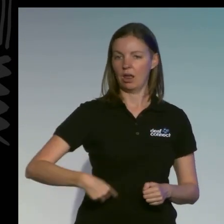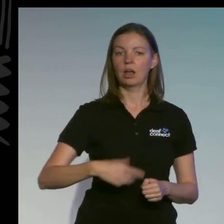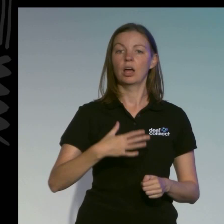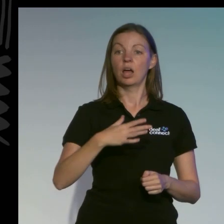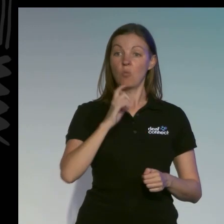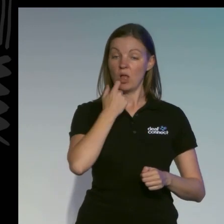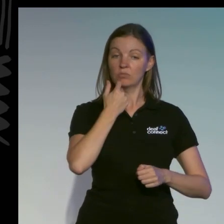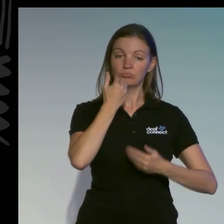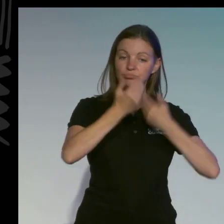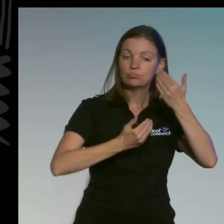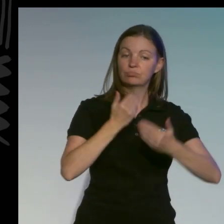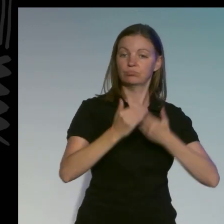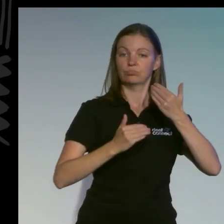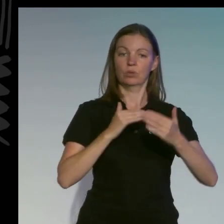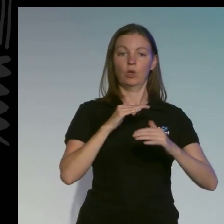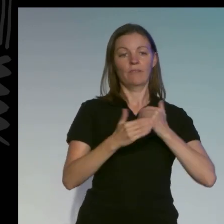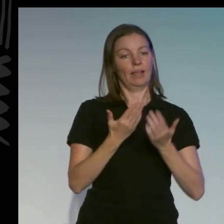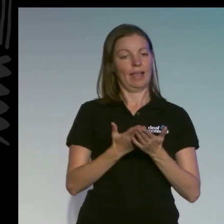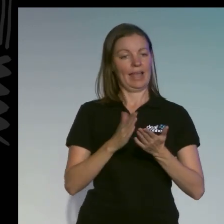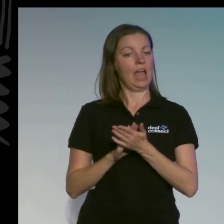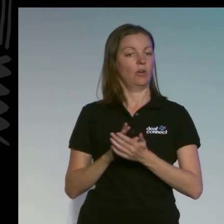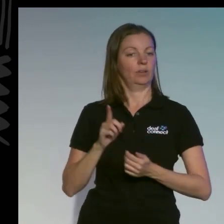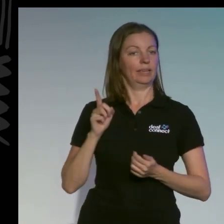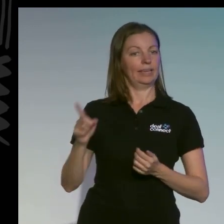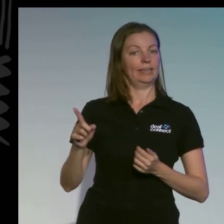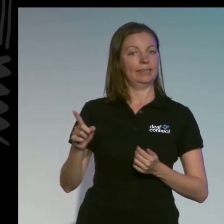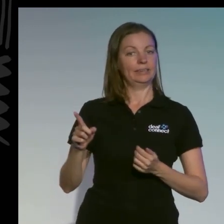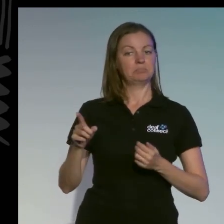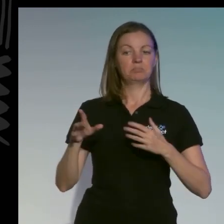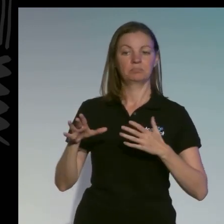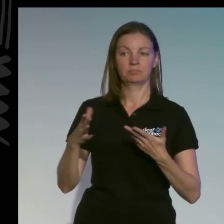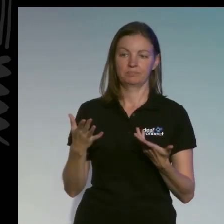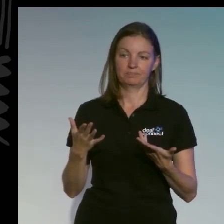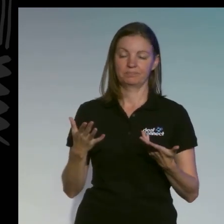went through and how he took on the